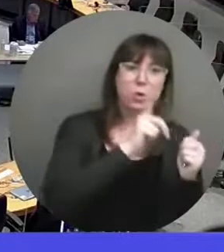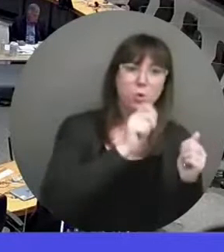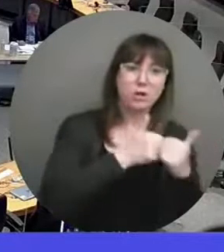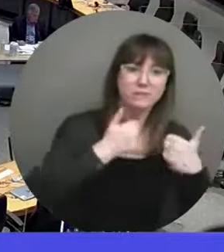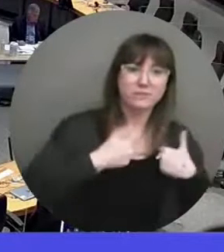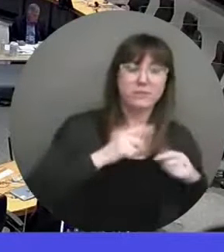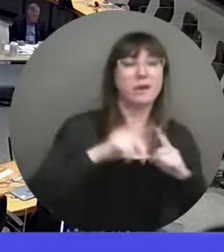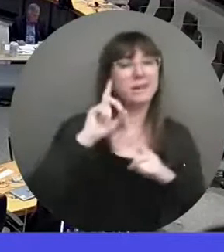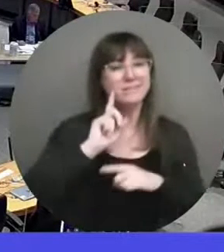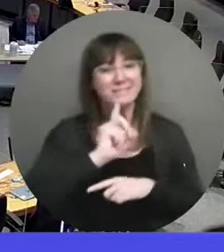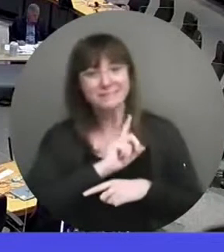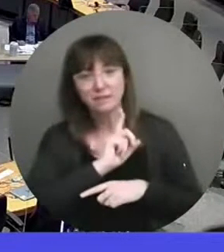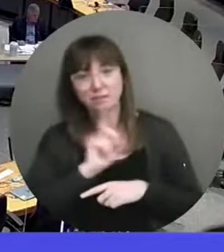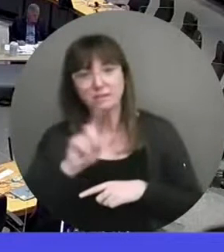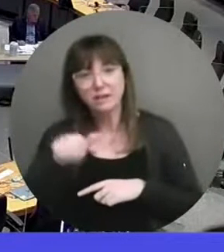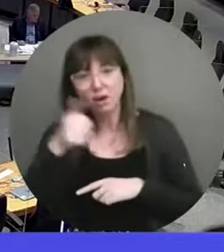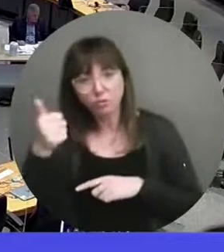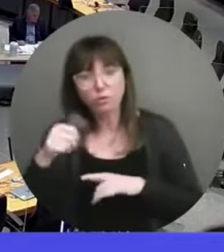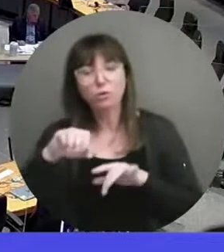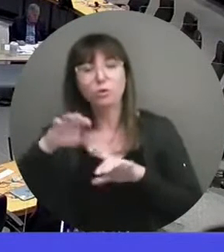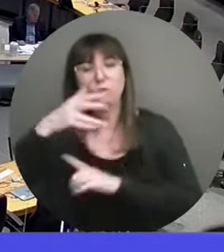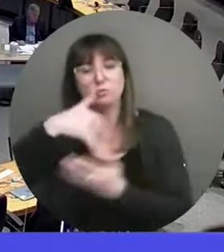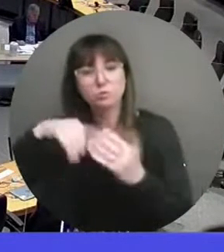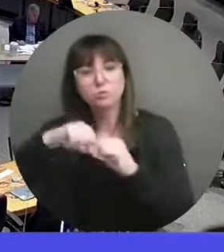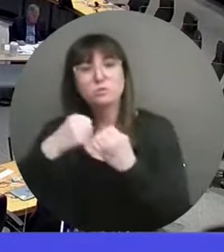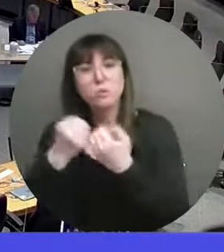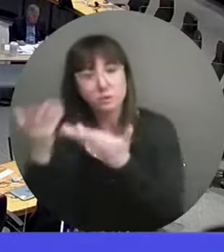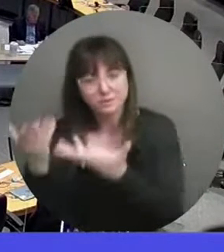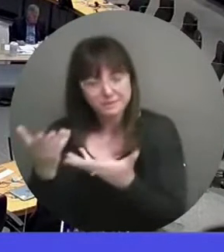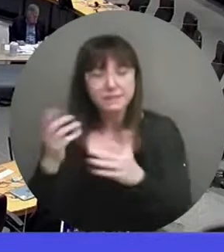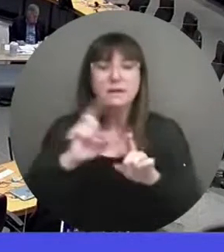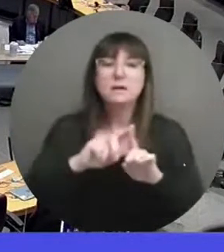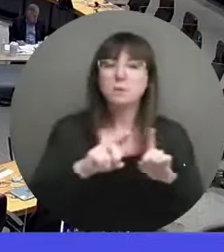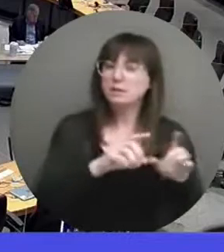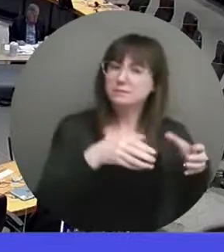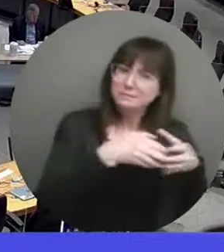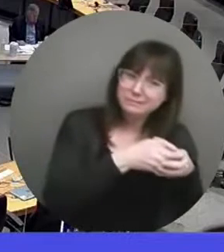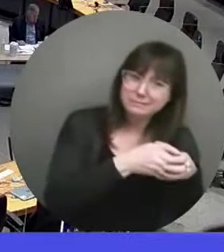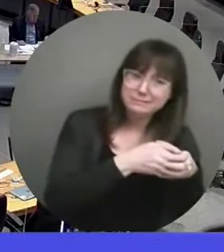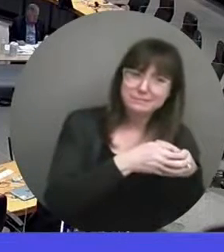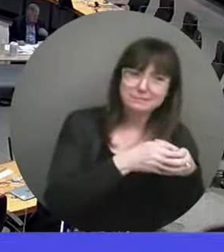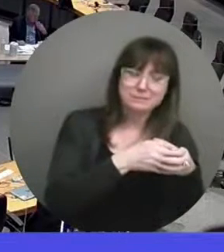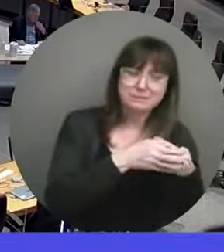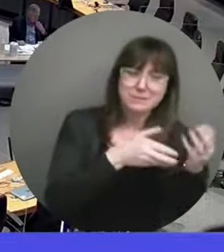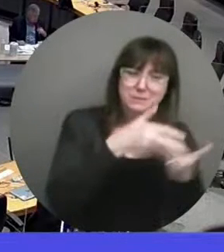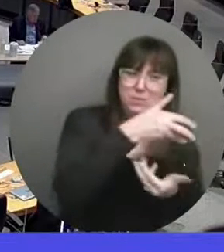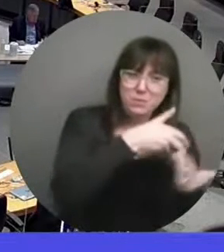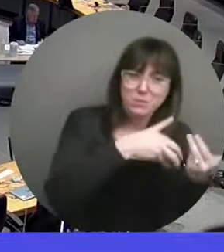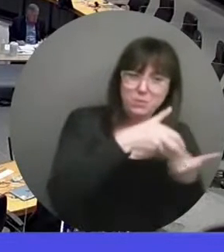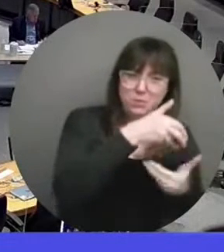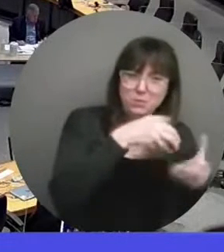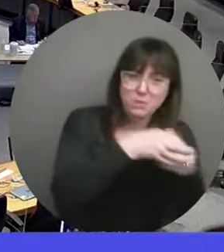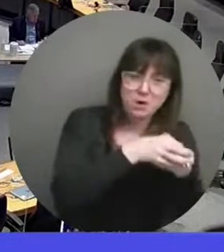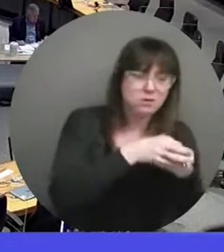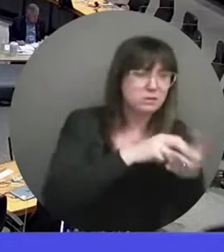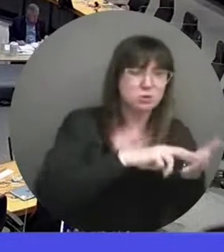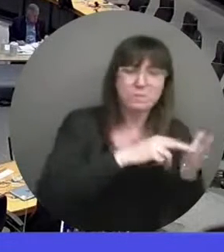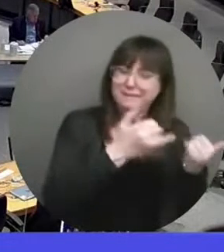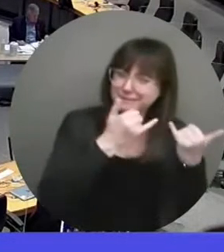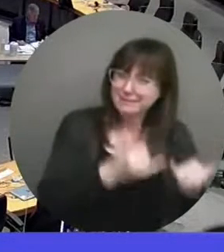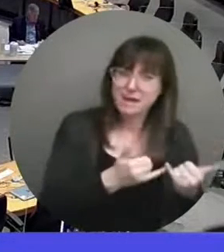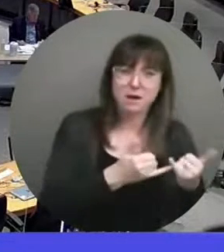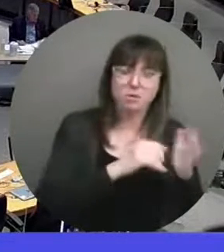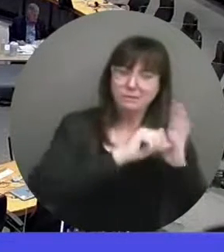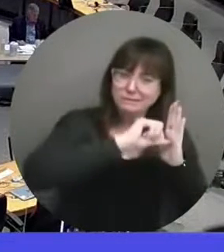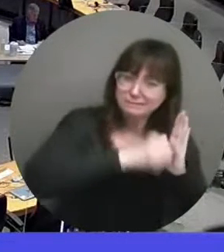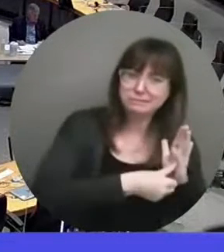social supports. So that kind of caution needs to be in place now. It needs to be underlined as